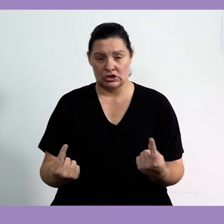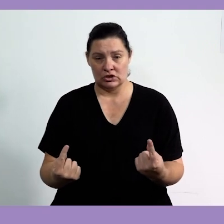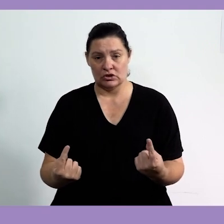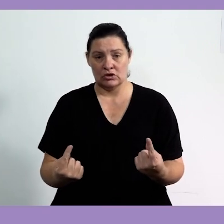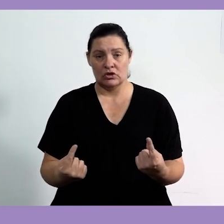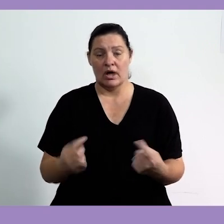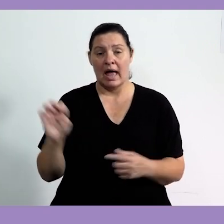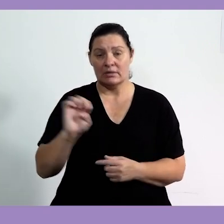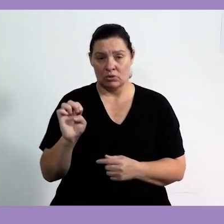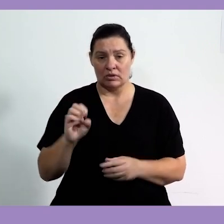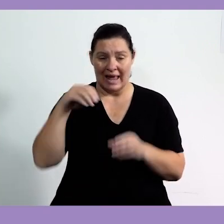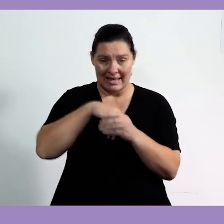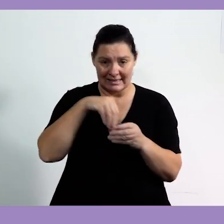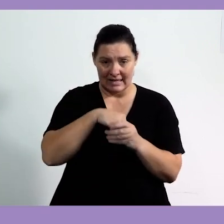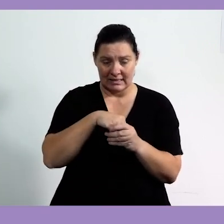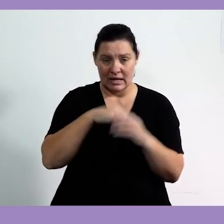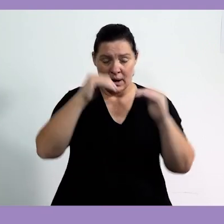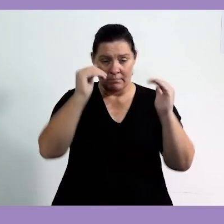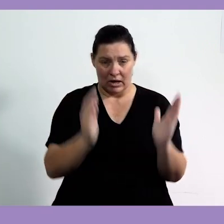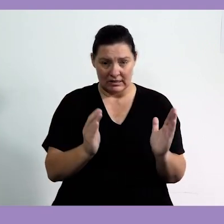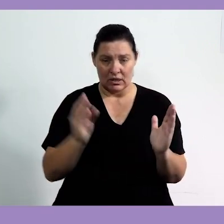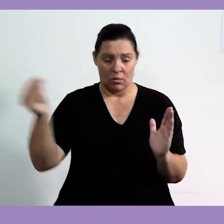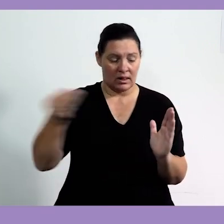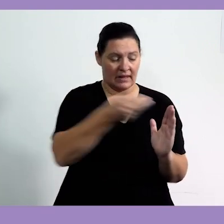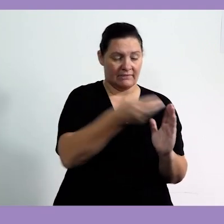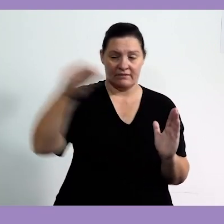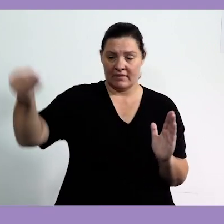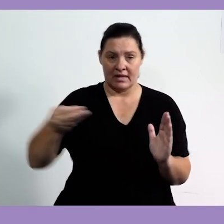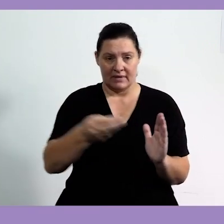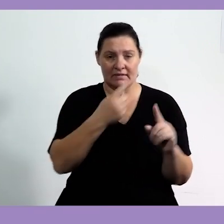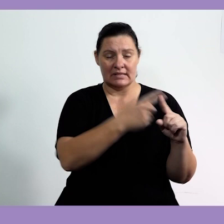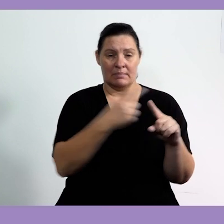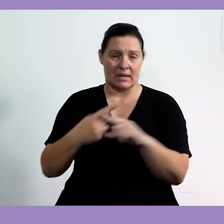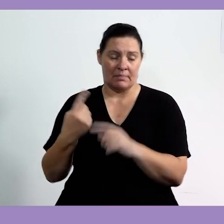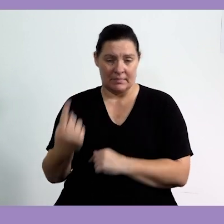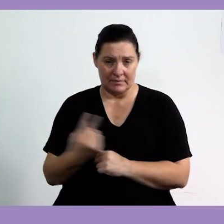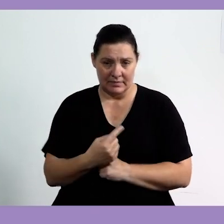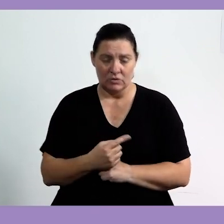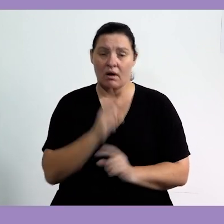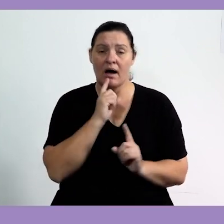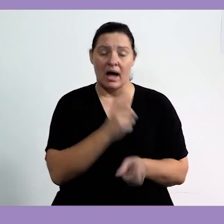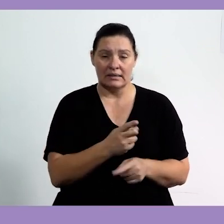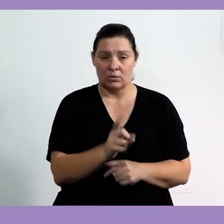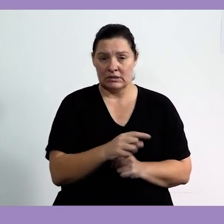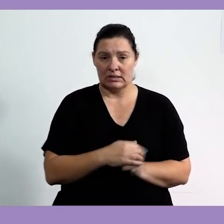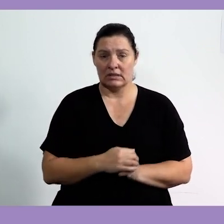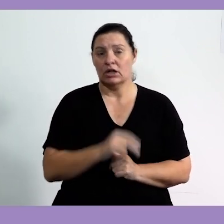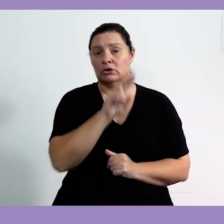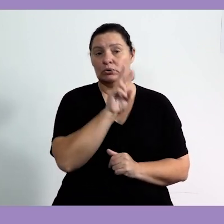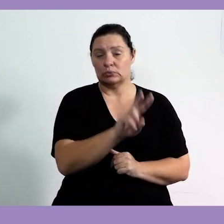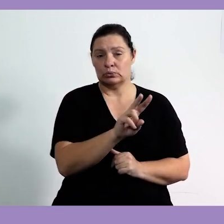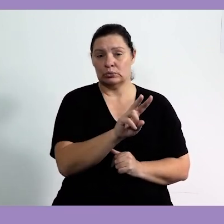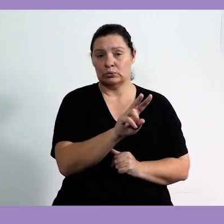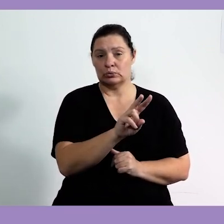those exponents inside the bracket are going to get that exponent outside the bracket. Our answer here is going to